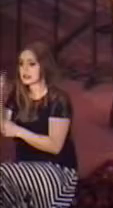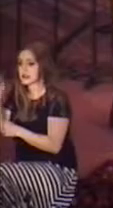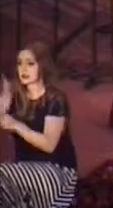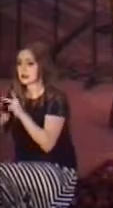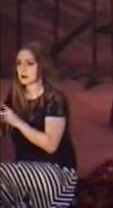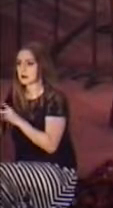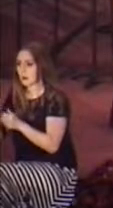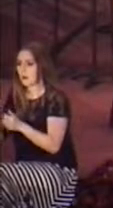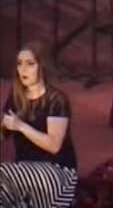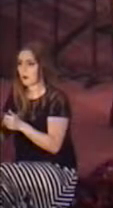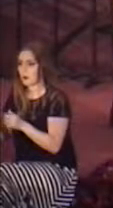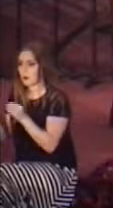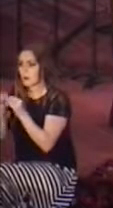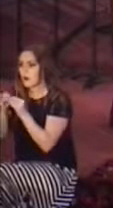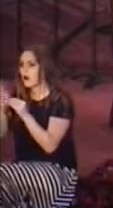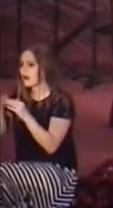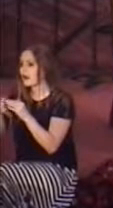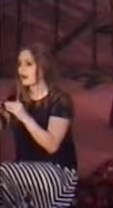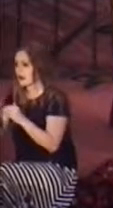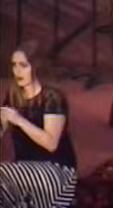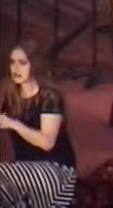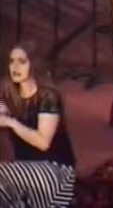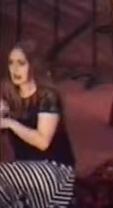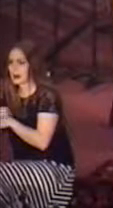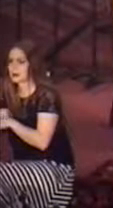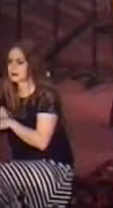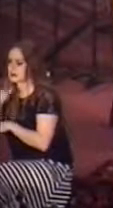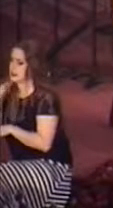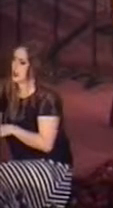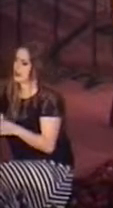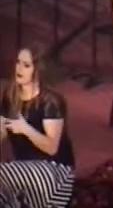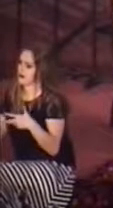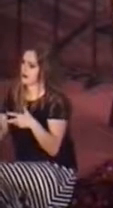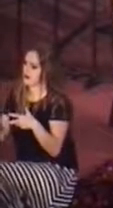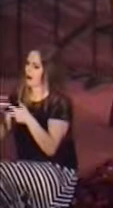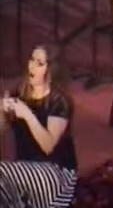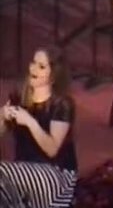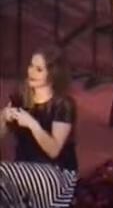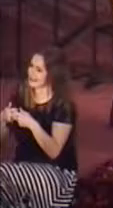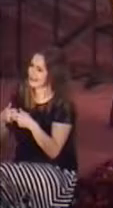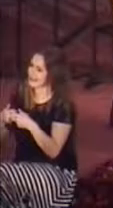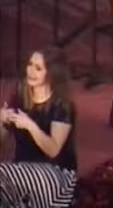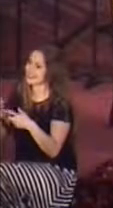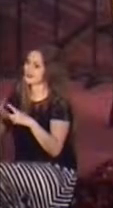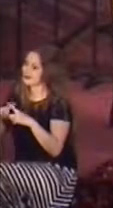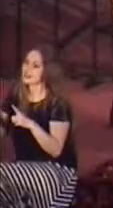talking just your car, because there's a lot of more accidents in the parking lot during Christmas. There's so many of you out there.